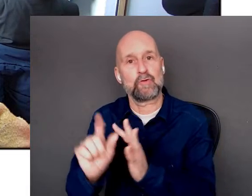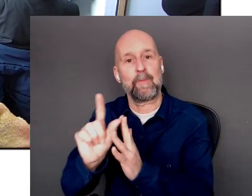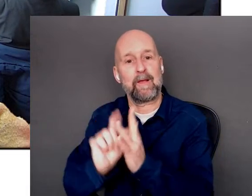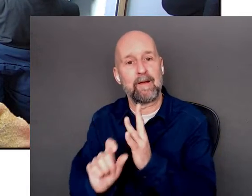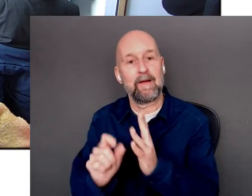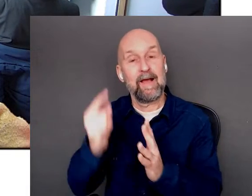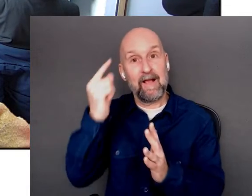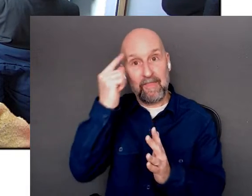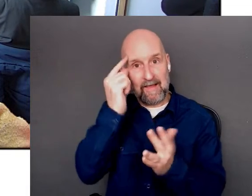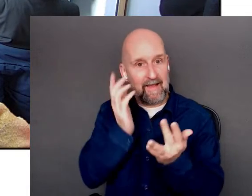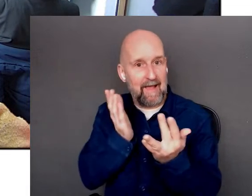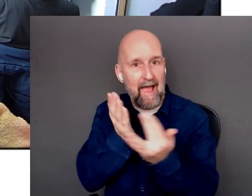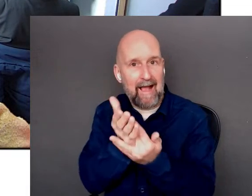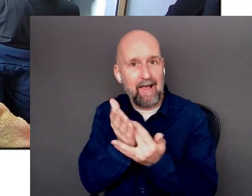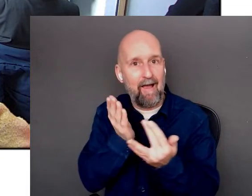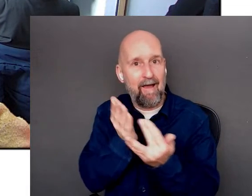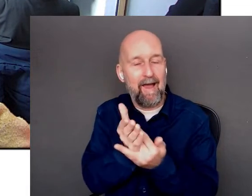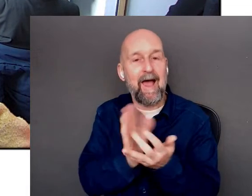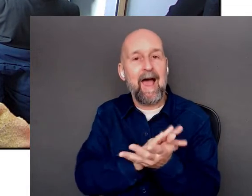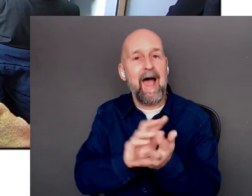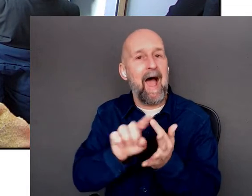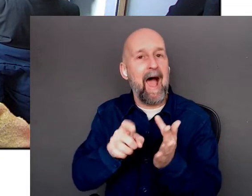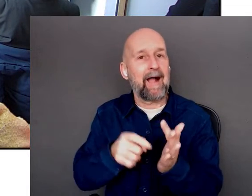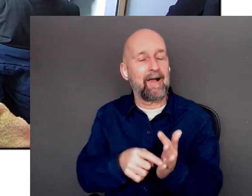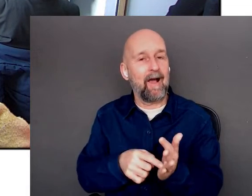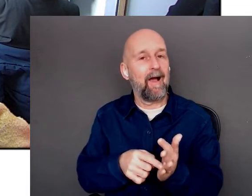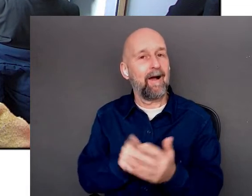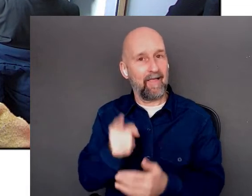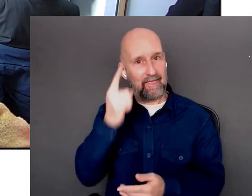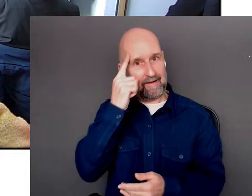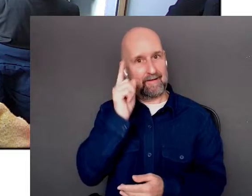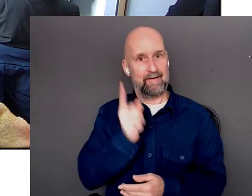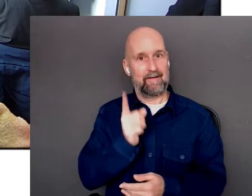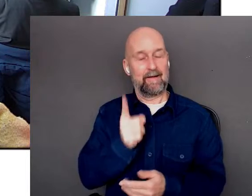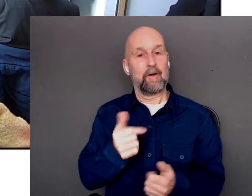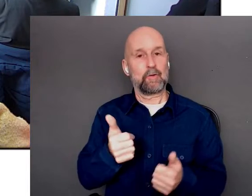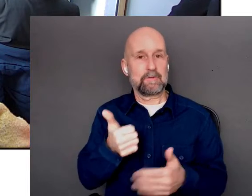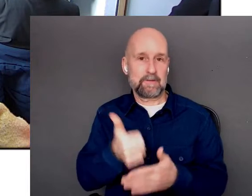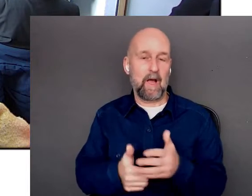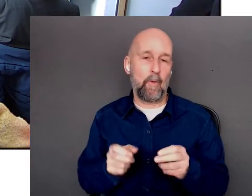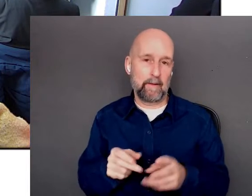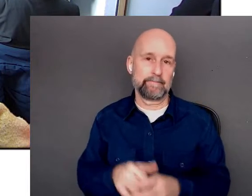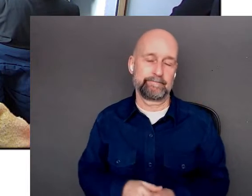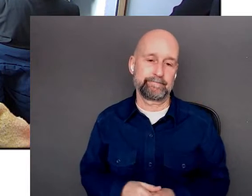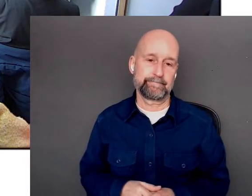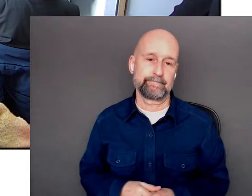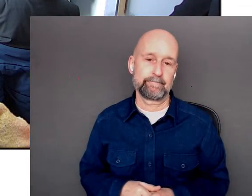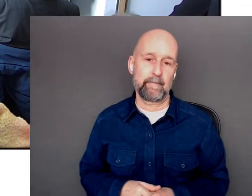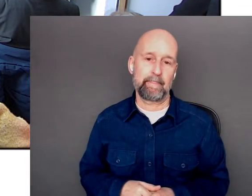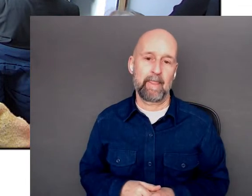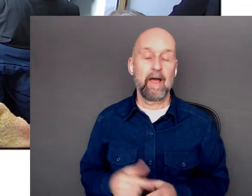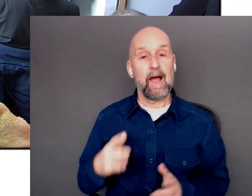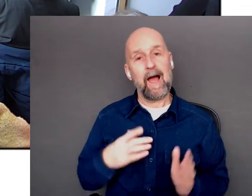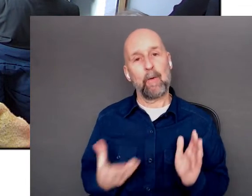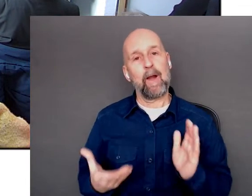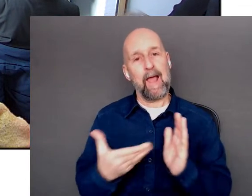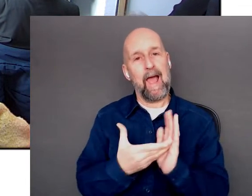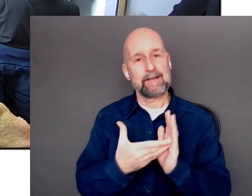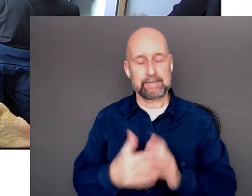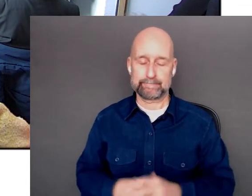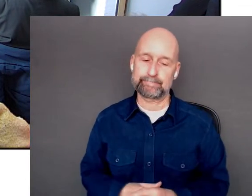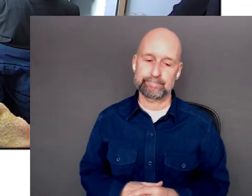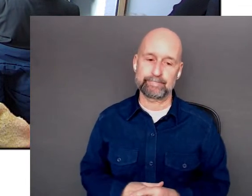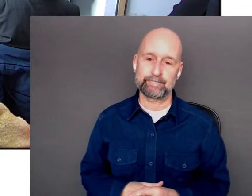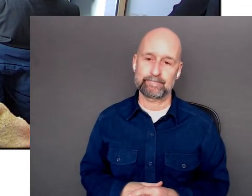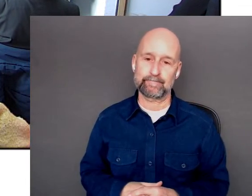or some. So this would be a great way to start. Yeah. And maybe if I can just add, most of our